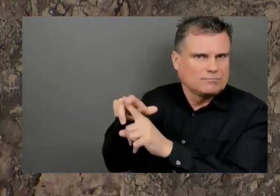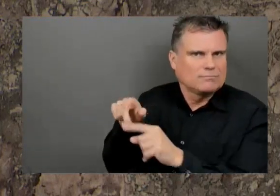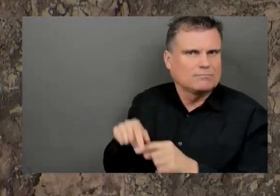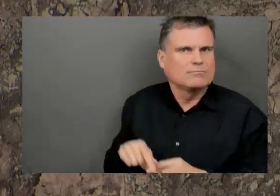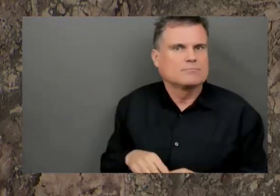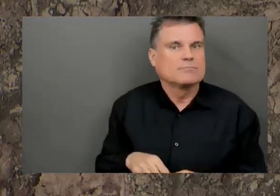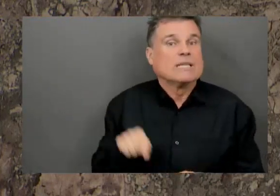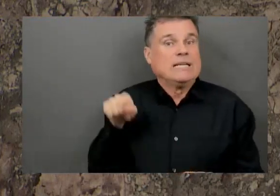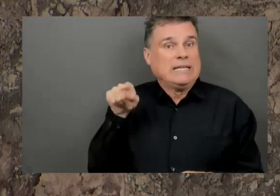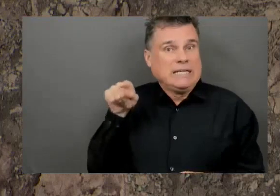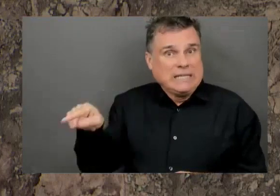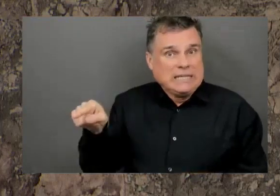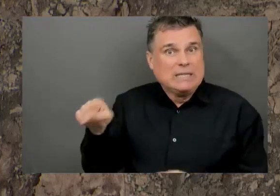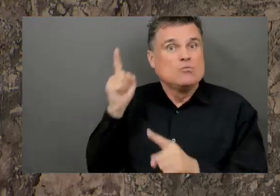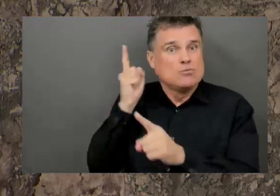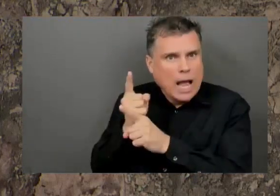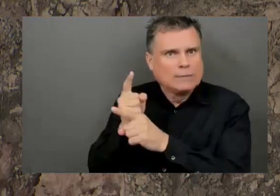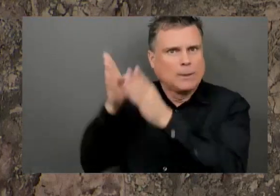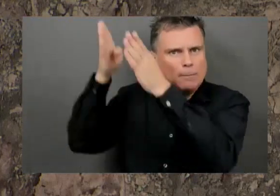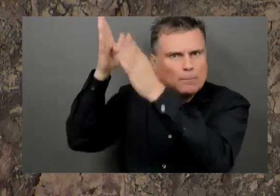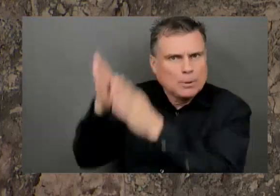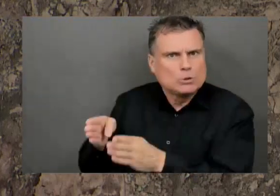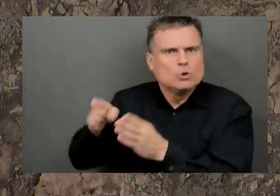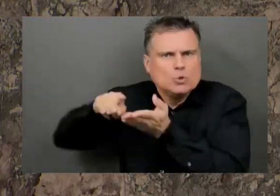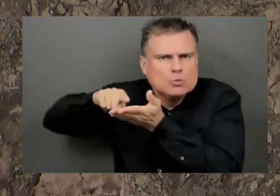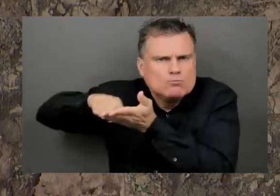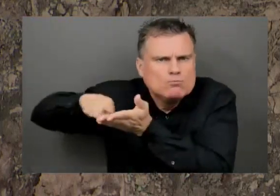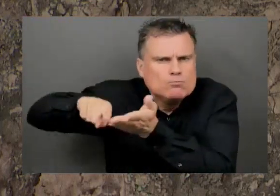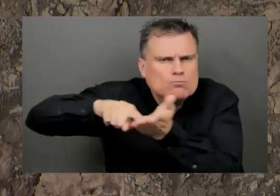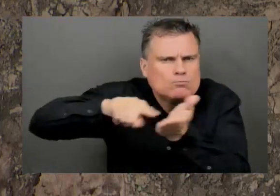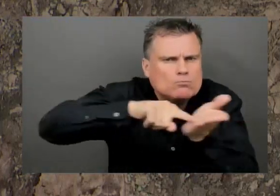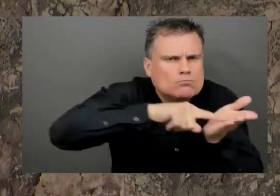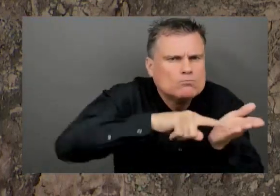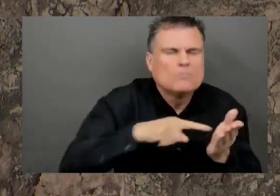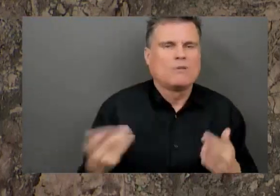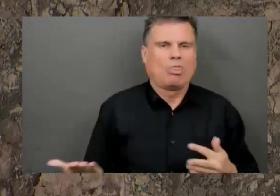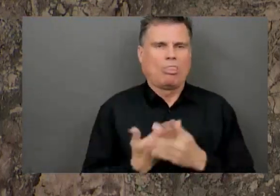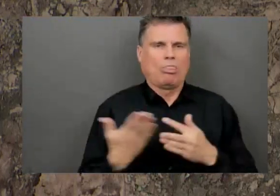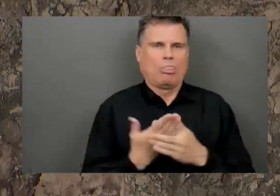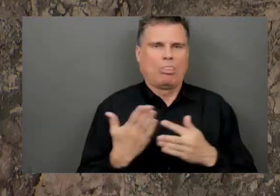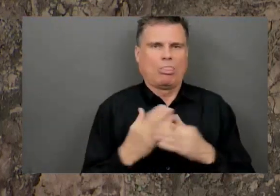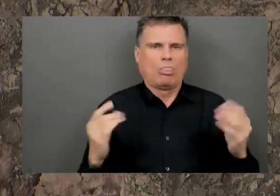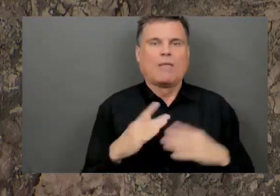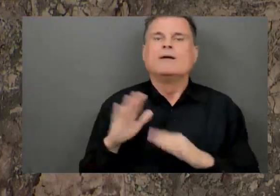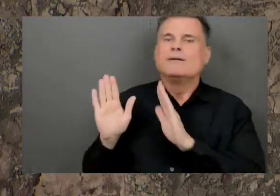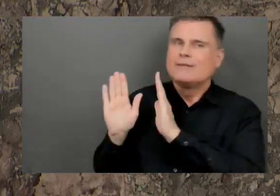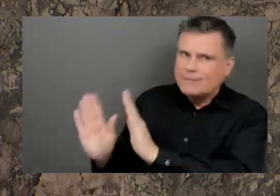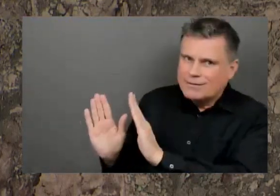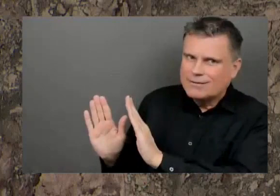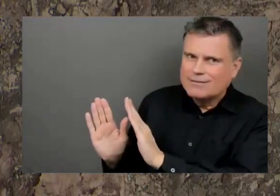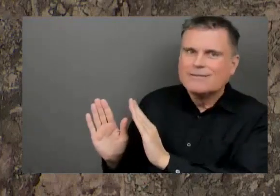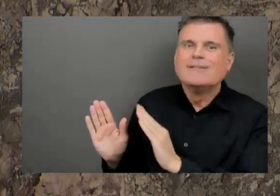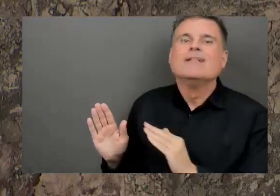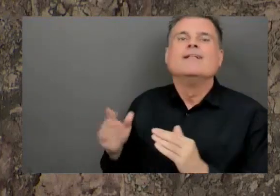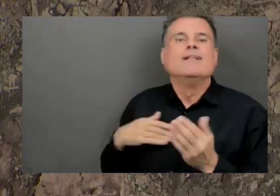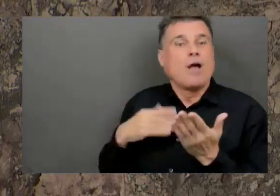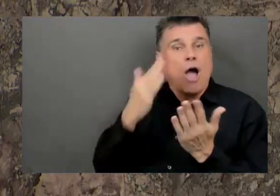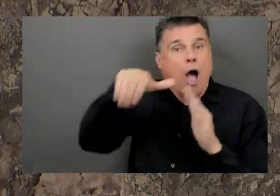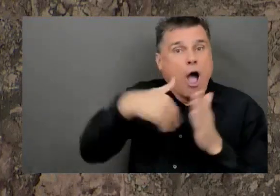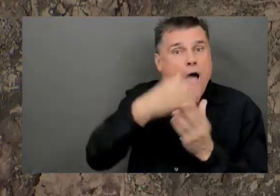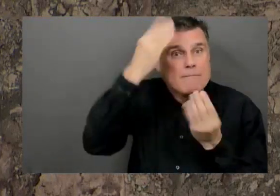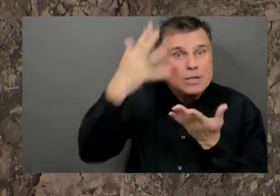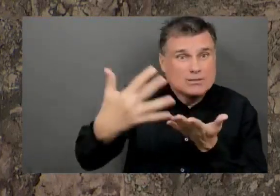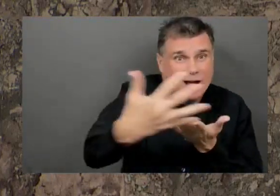Members. He is the person who will take all of the information, all of the facts, who will produce an independent and